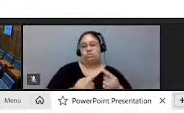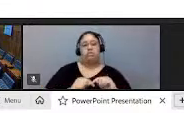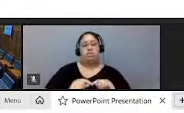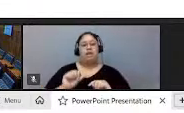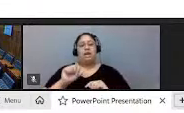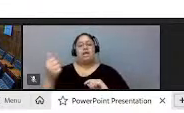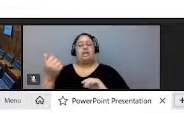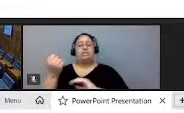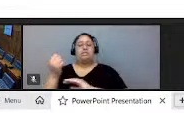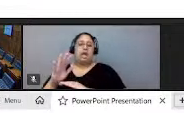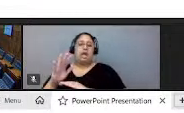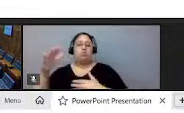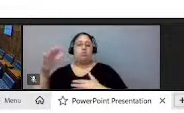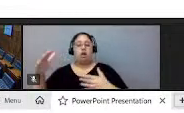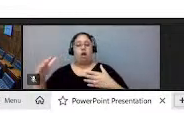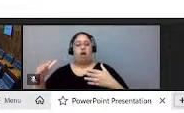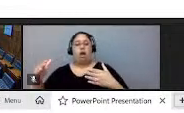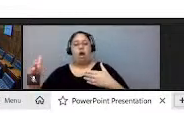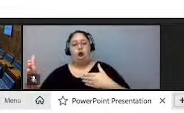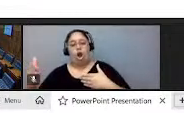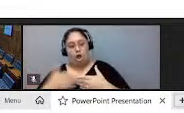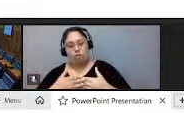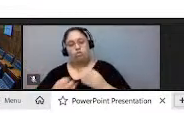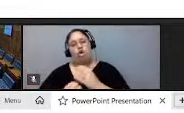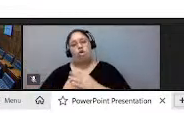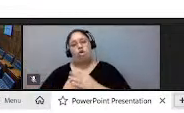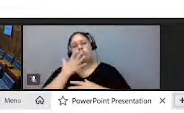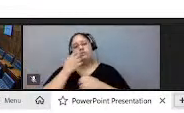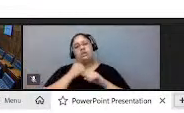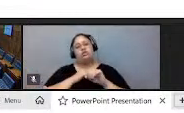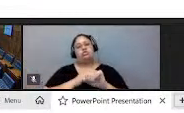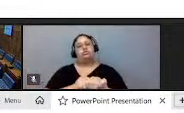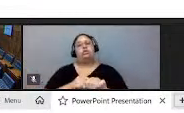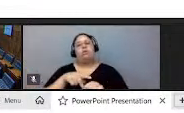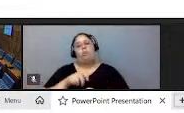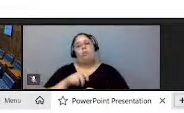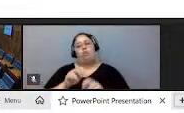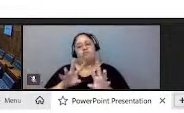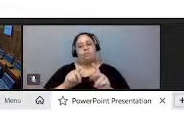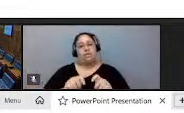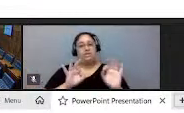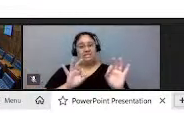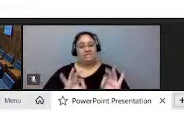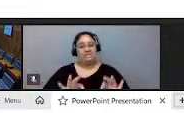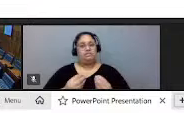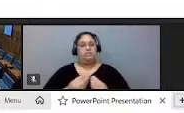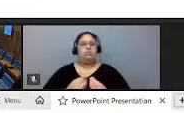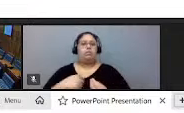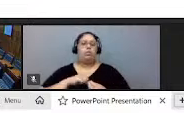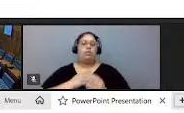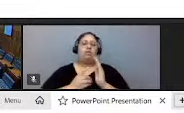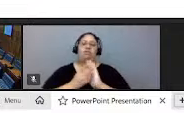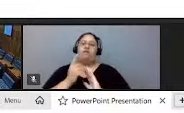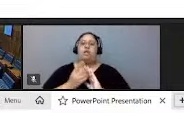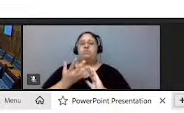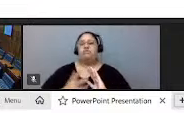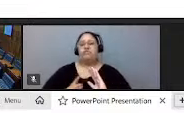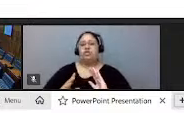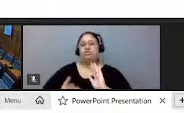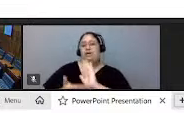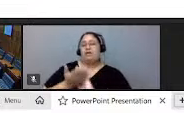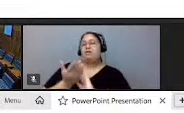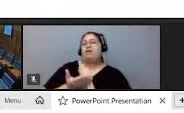slide would be the growth strategy for the port of Cape Town and this is something that has been developed um and